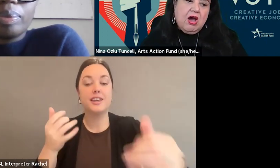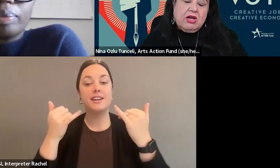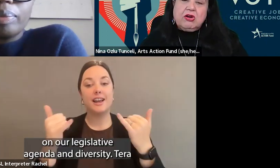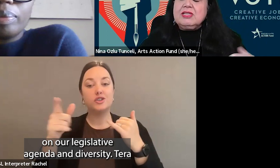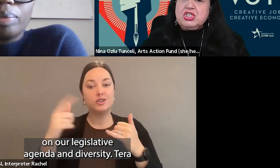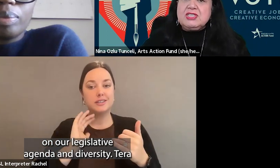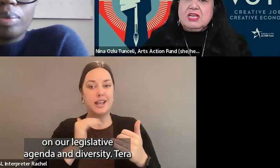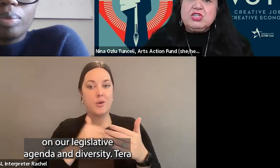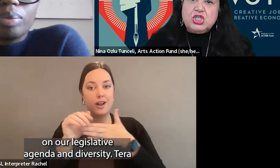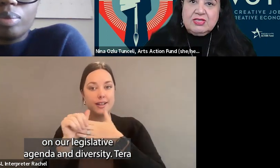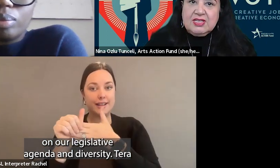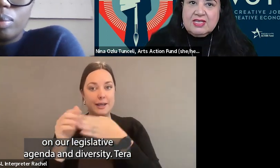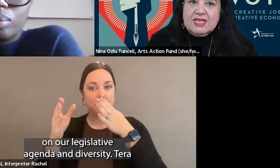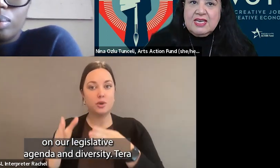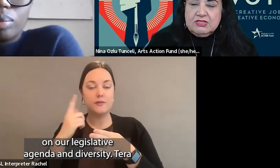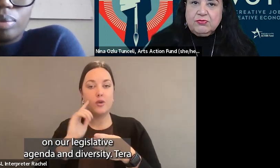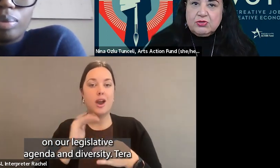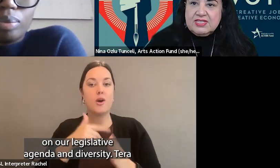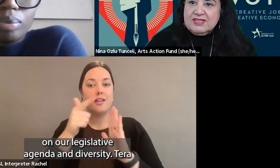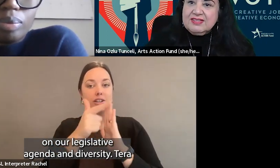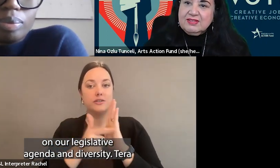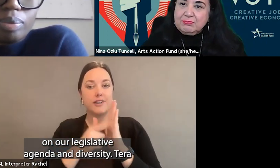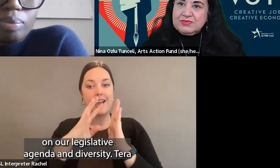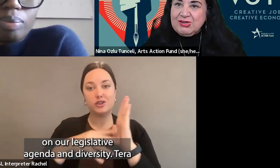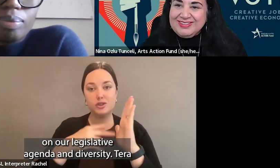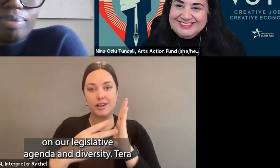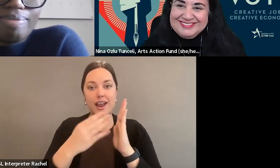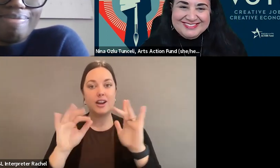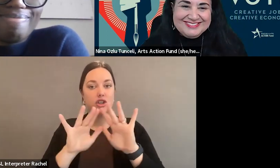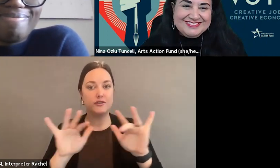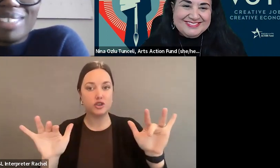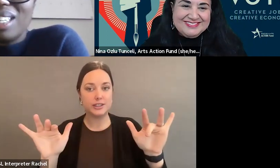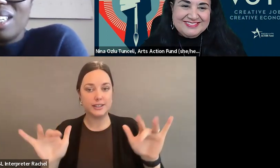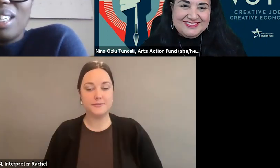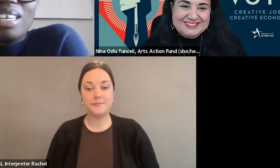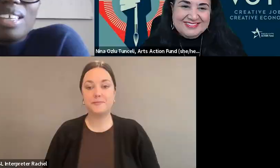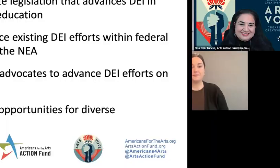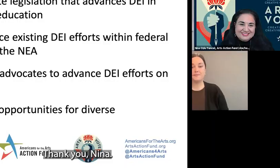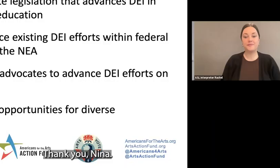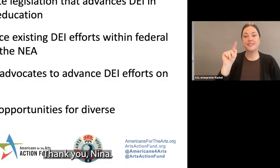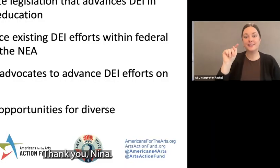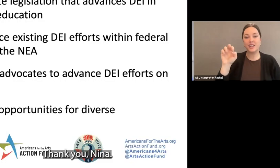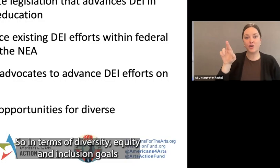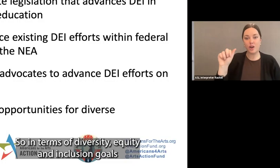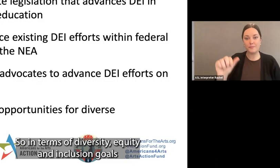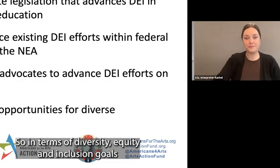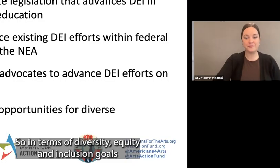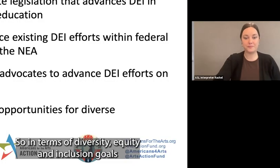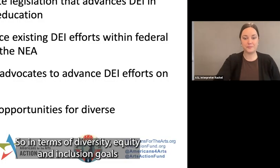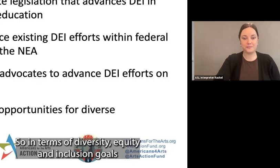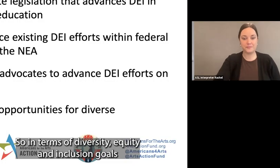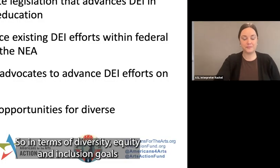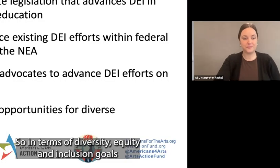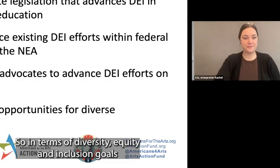person on our legislative agenda and diversity. Tara. Thank you, Nina. So